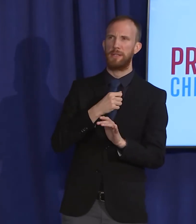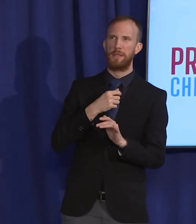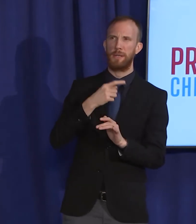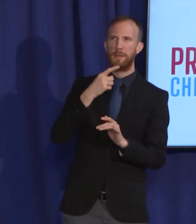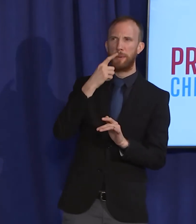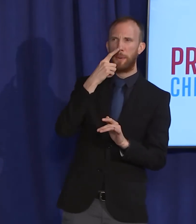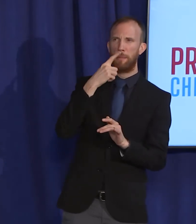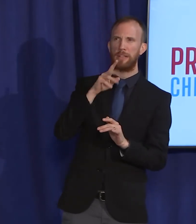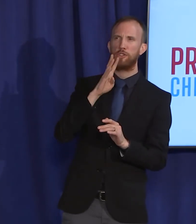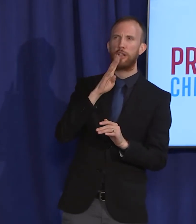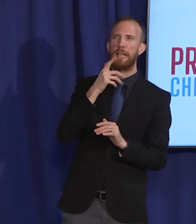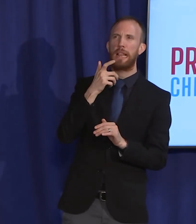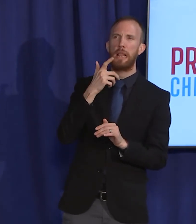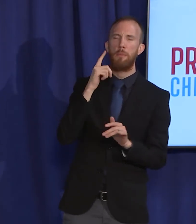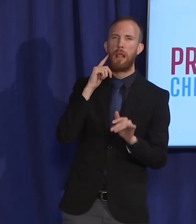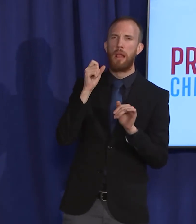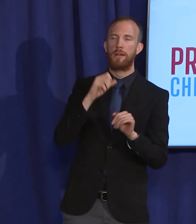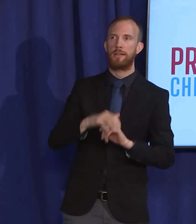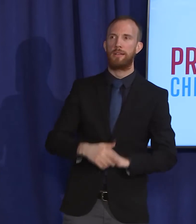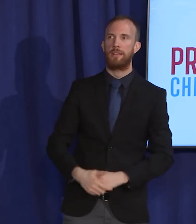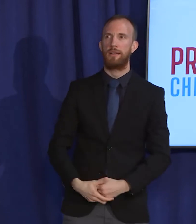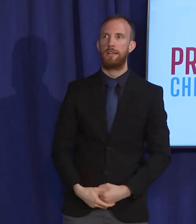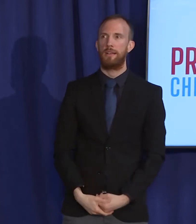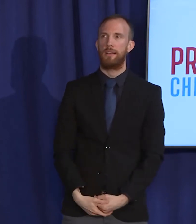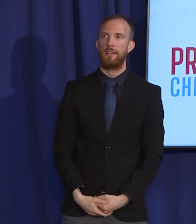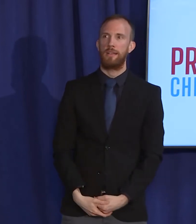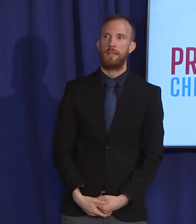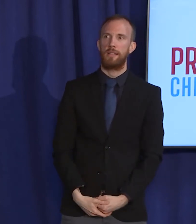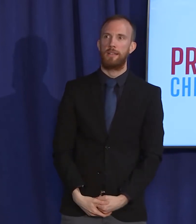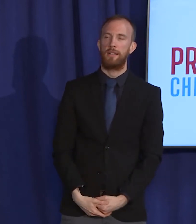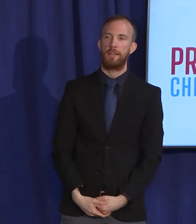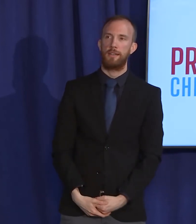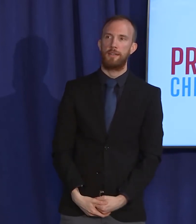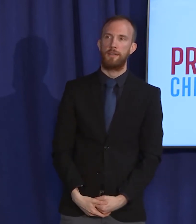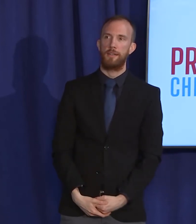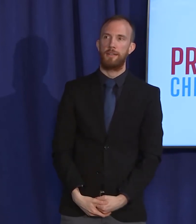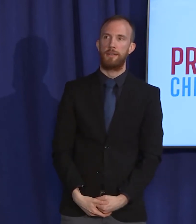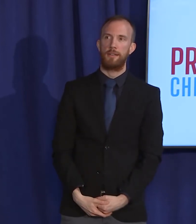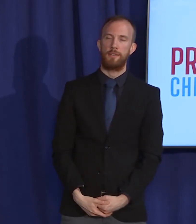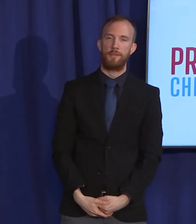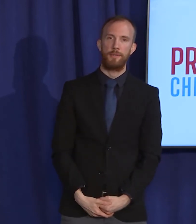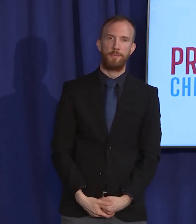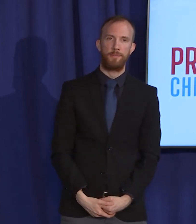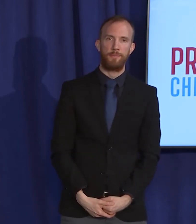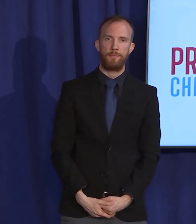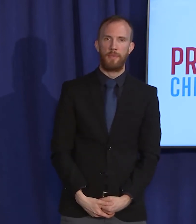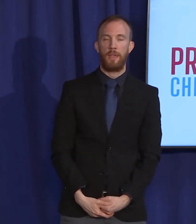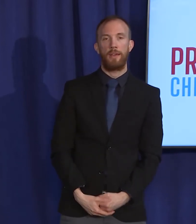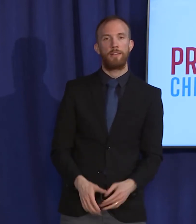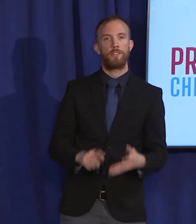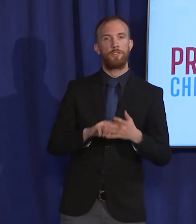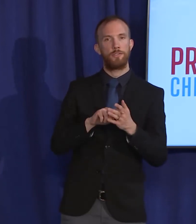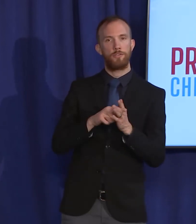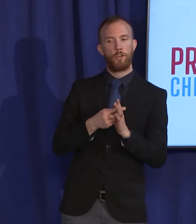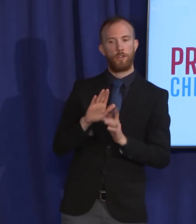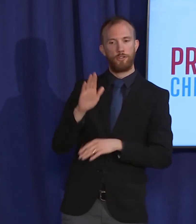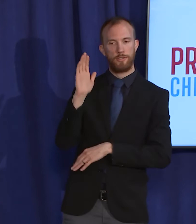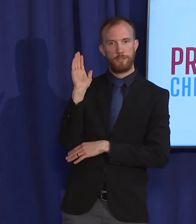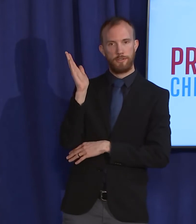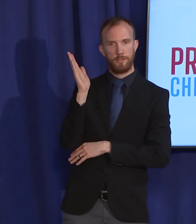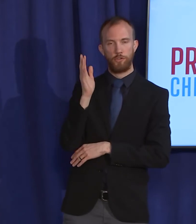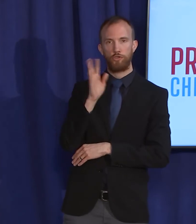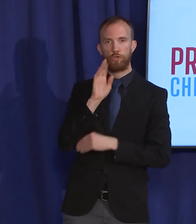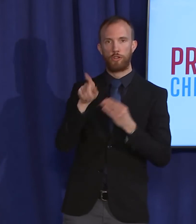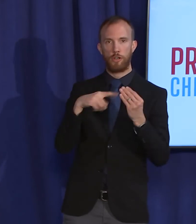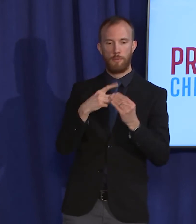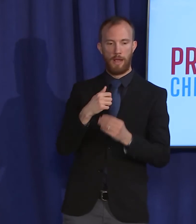little bit louder. Sorry, this is Coco, is a Chinese reporter from Sinovision. At the beginning, you mentioned Atlanta shooting is